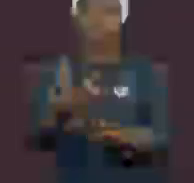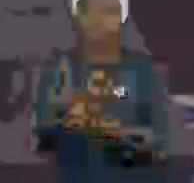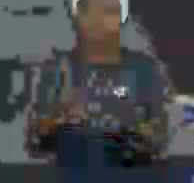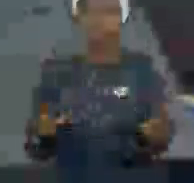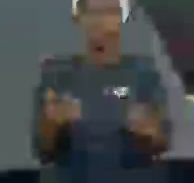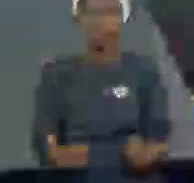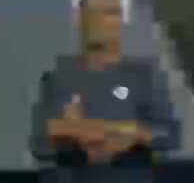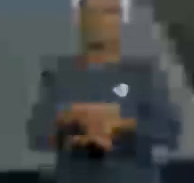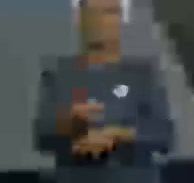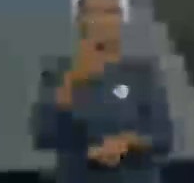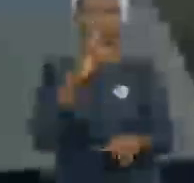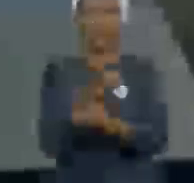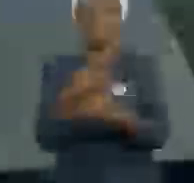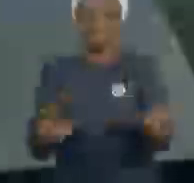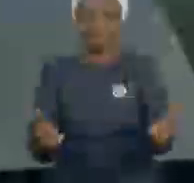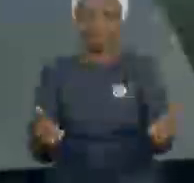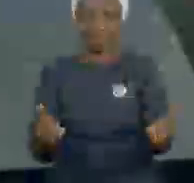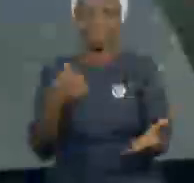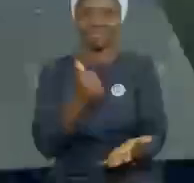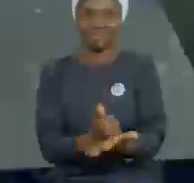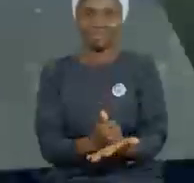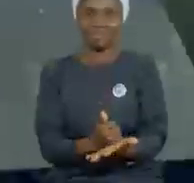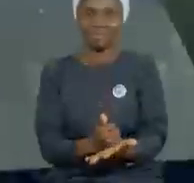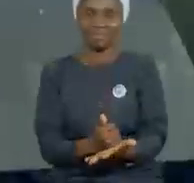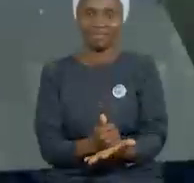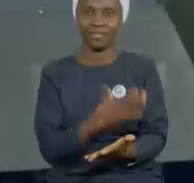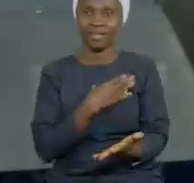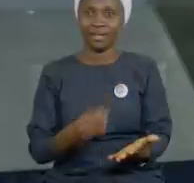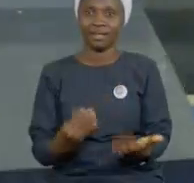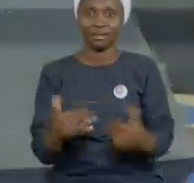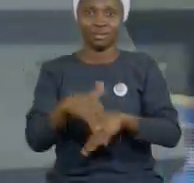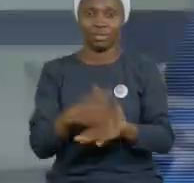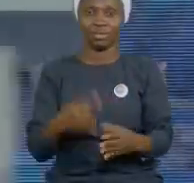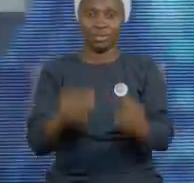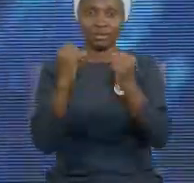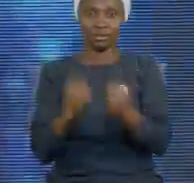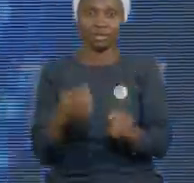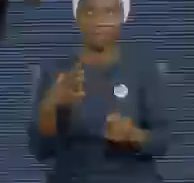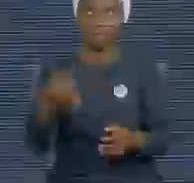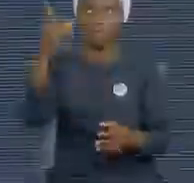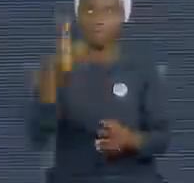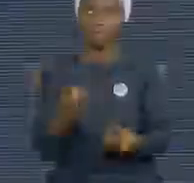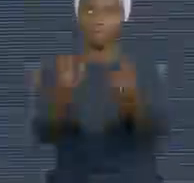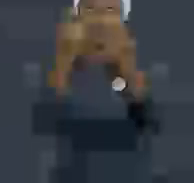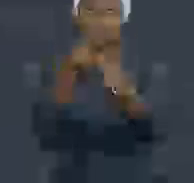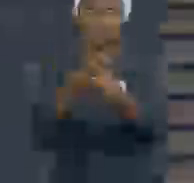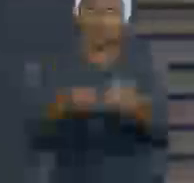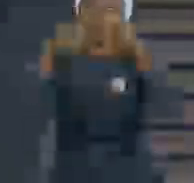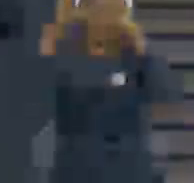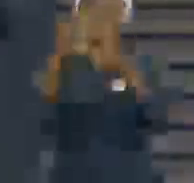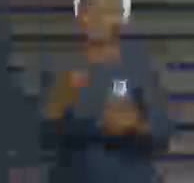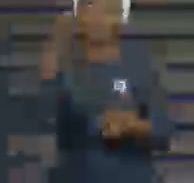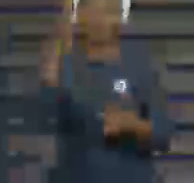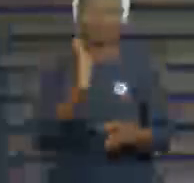Tonight, you are delivered. And tonight, the power of God coming from the throne of God will reach